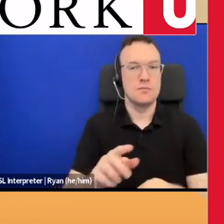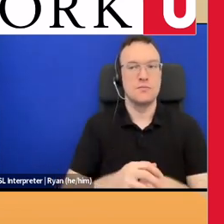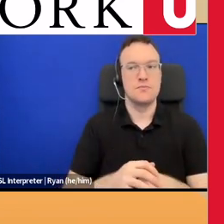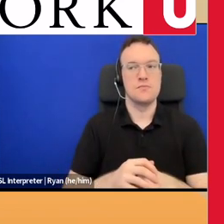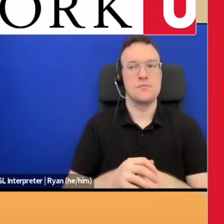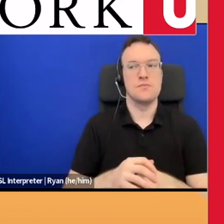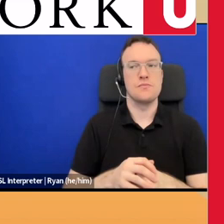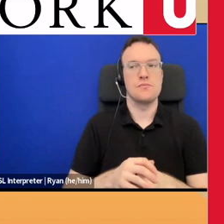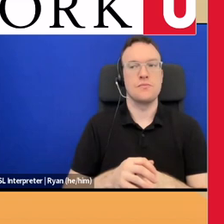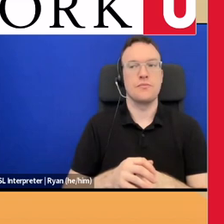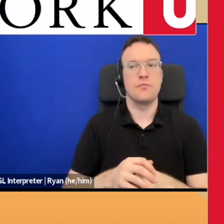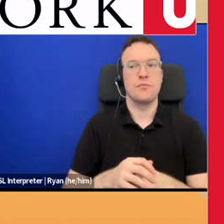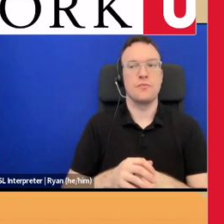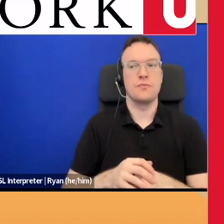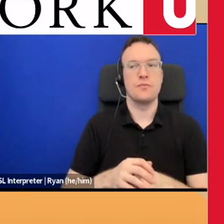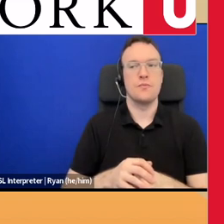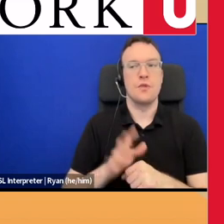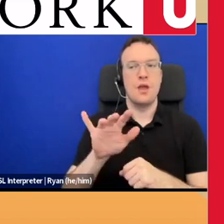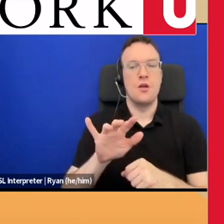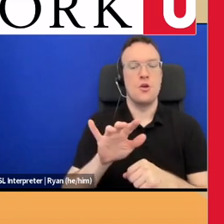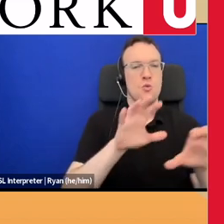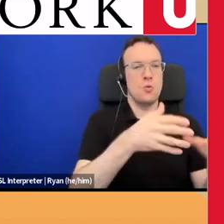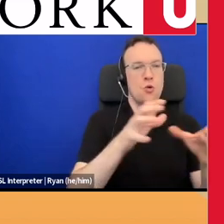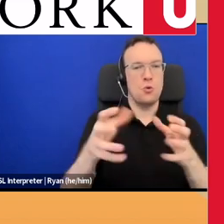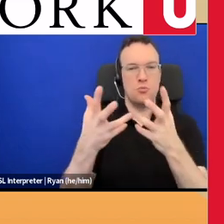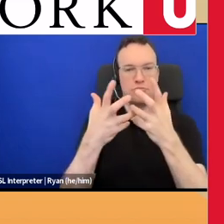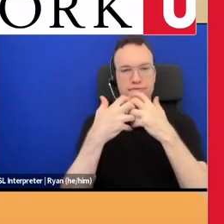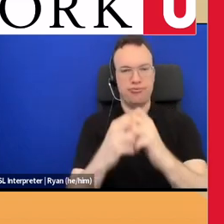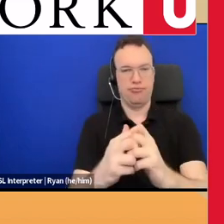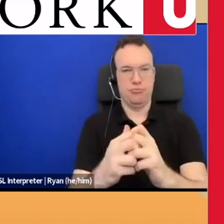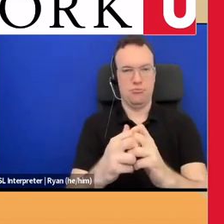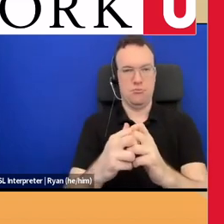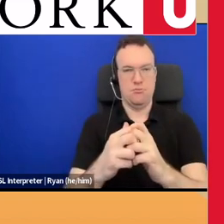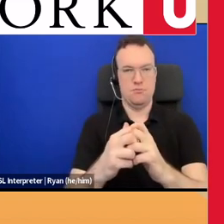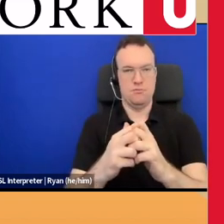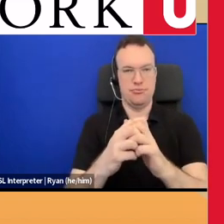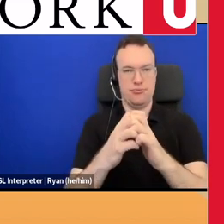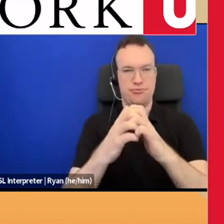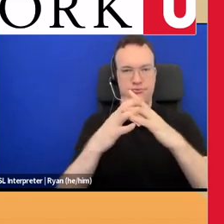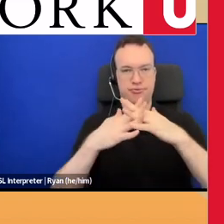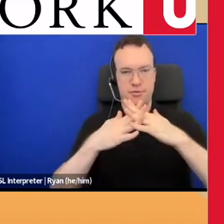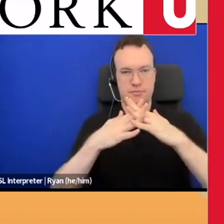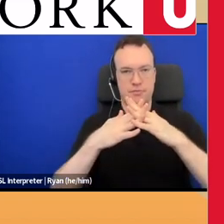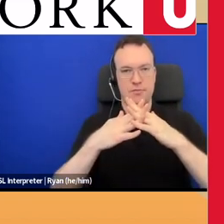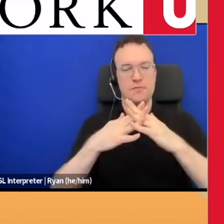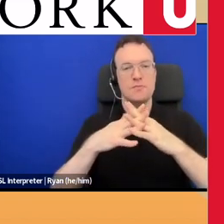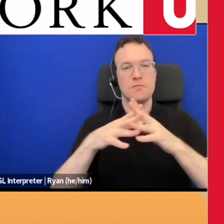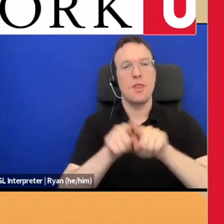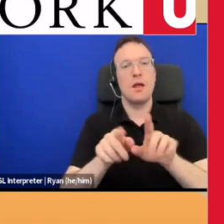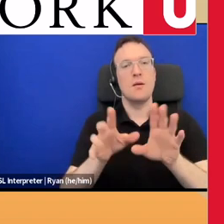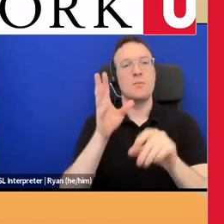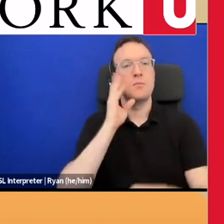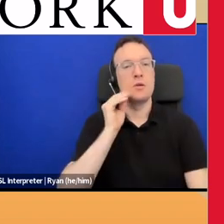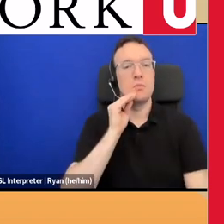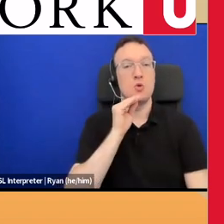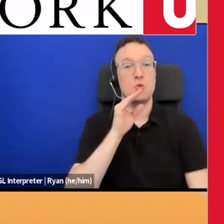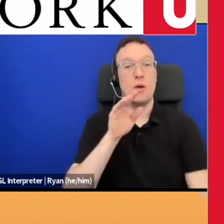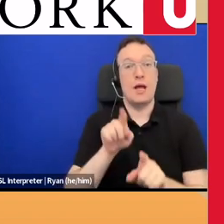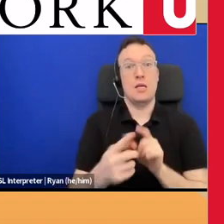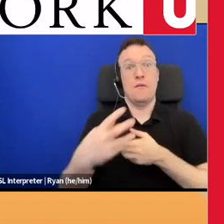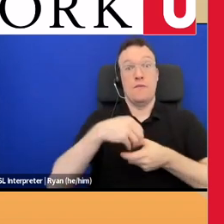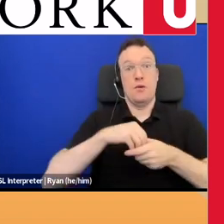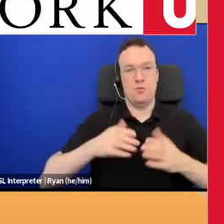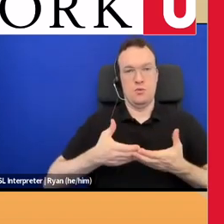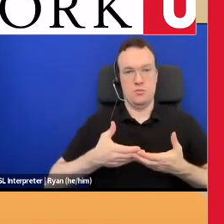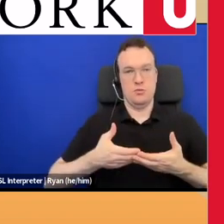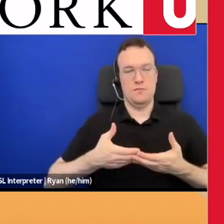Stuart Hall, the members of a group in place and that shape the subjective experience of being a member of a group. Even though